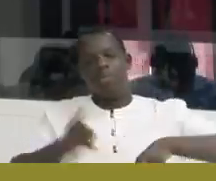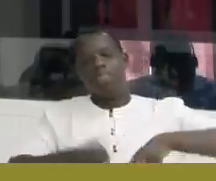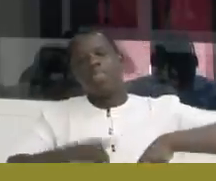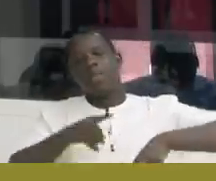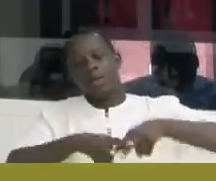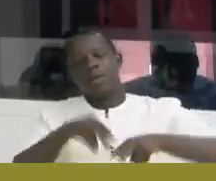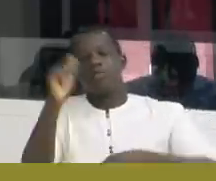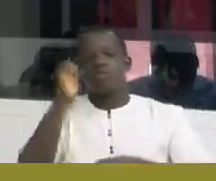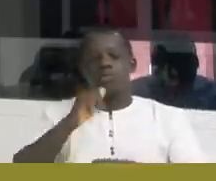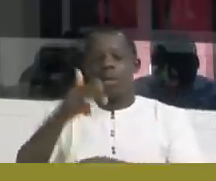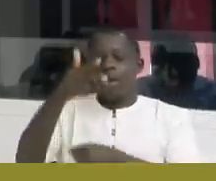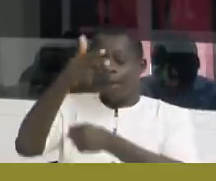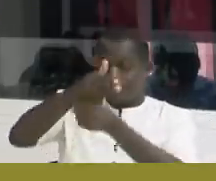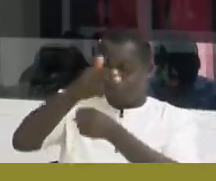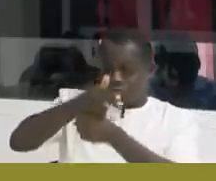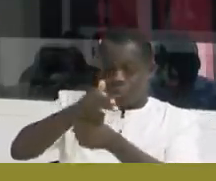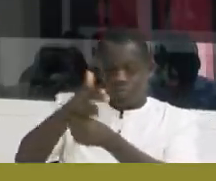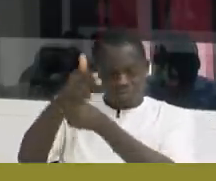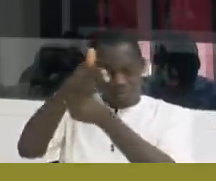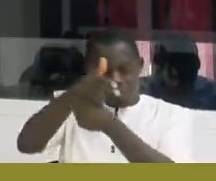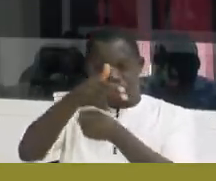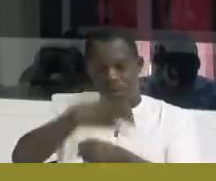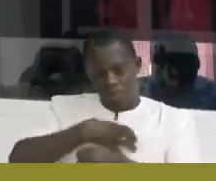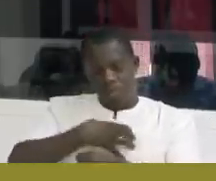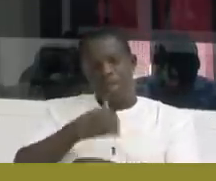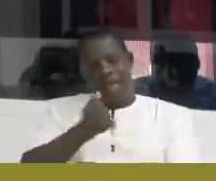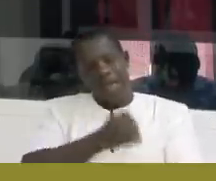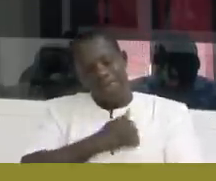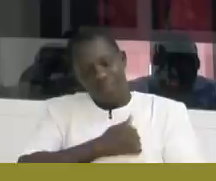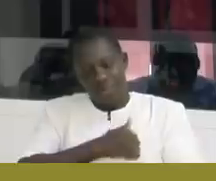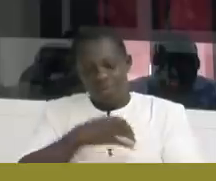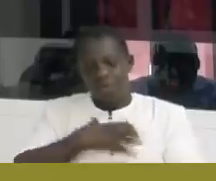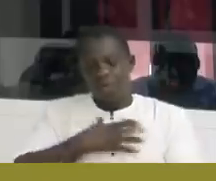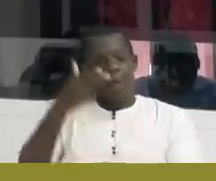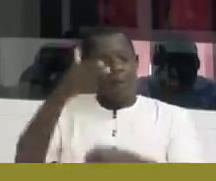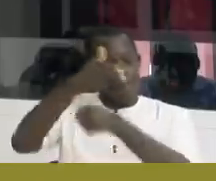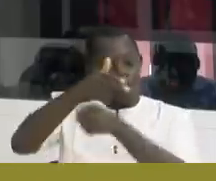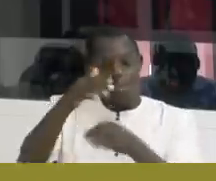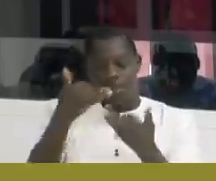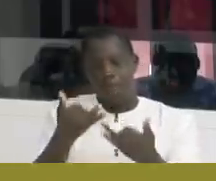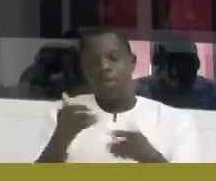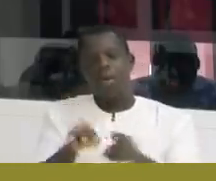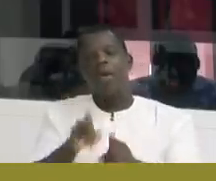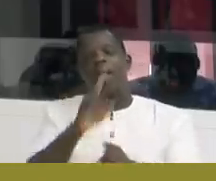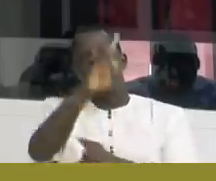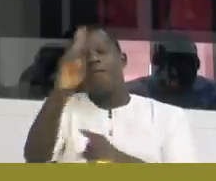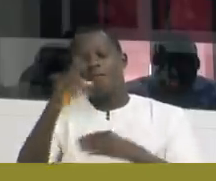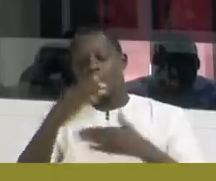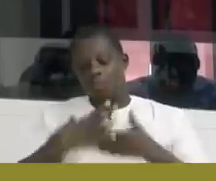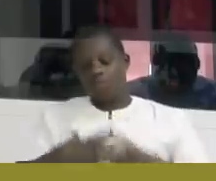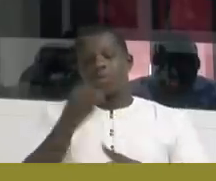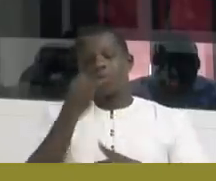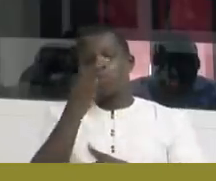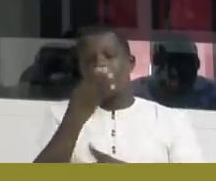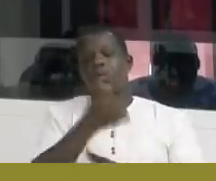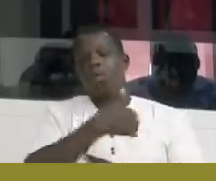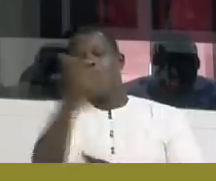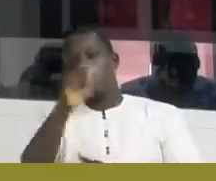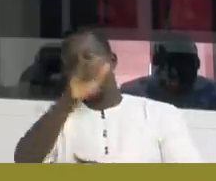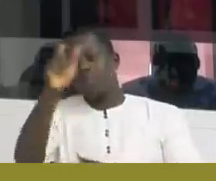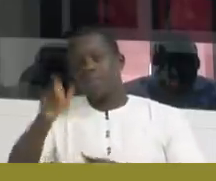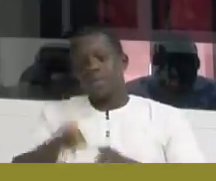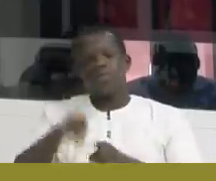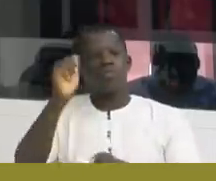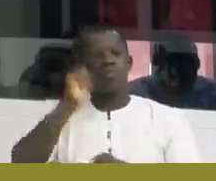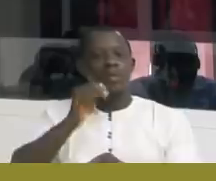my pistol and pointing, and I threatened him that I would shoot. And then, pam, like everybody had said, somebody shot him from the